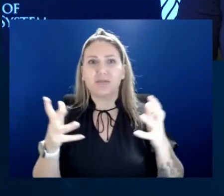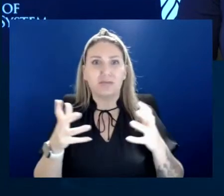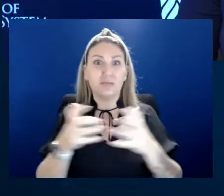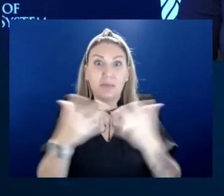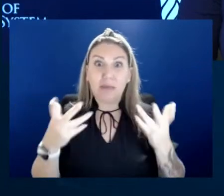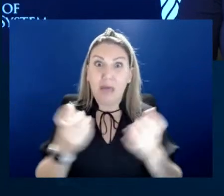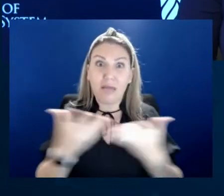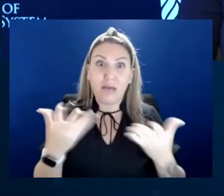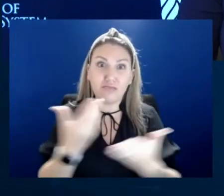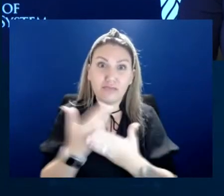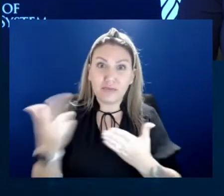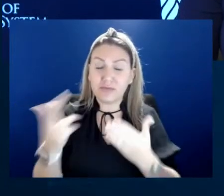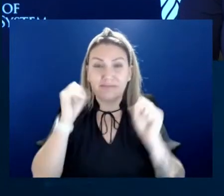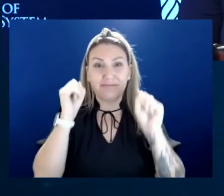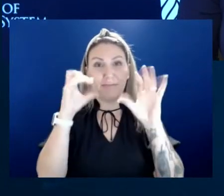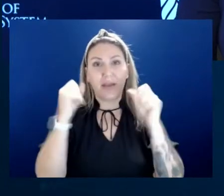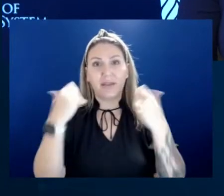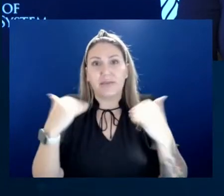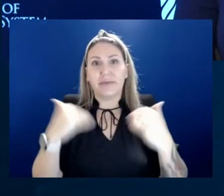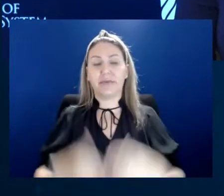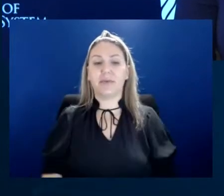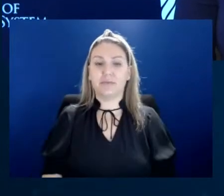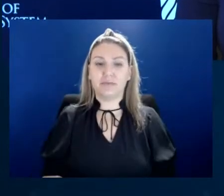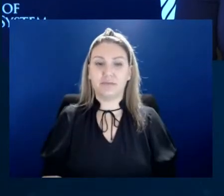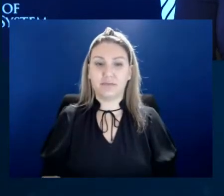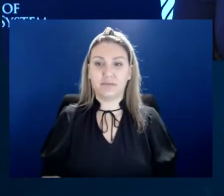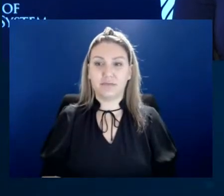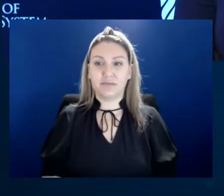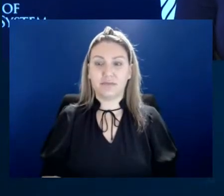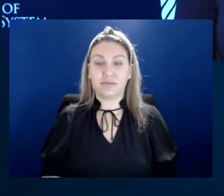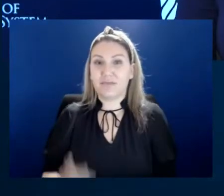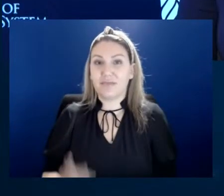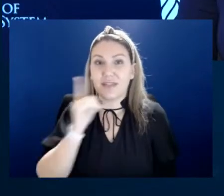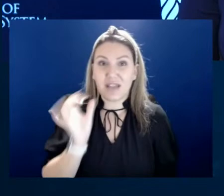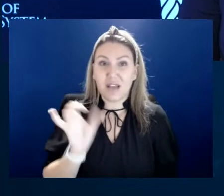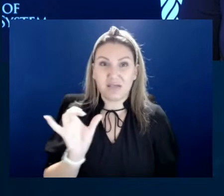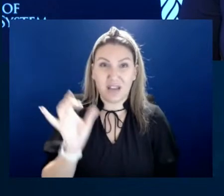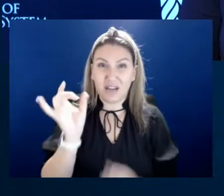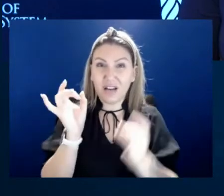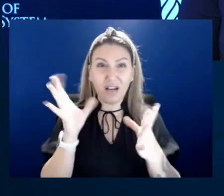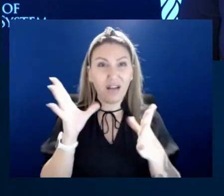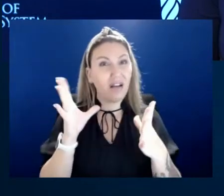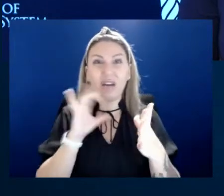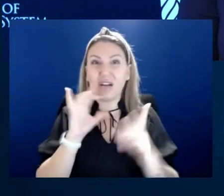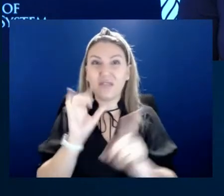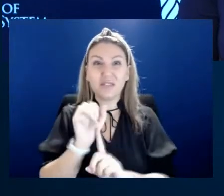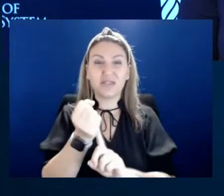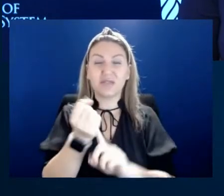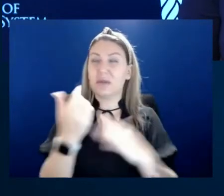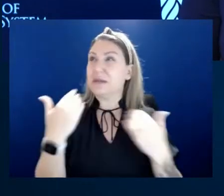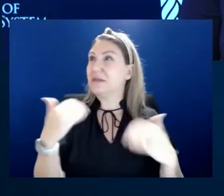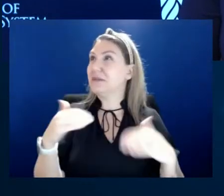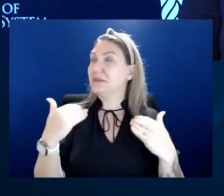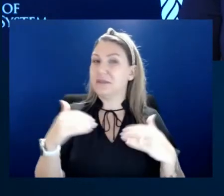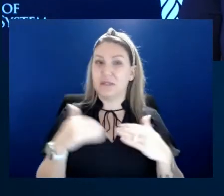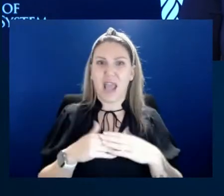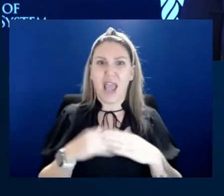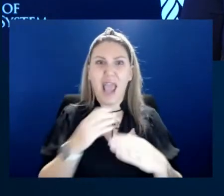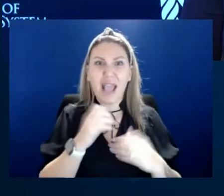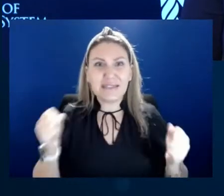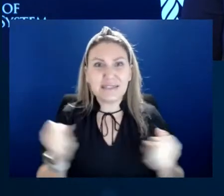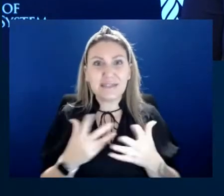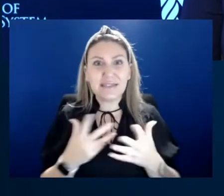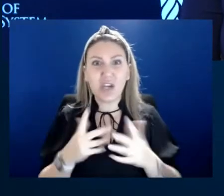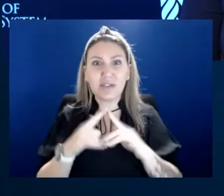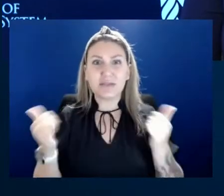amazing. That it just sounds like it's terrible, terrible conditions to be working under and terrifying at the same time.